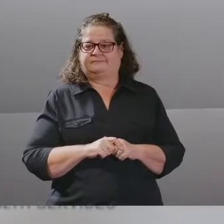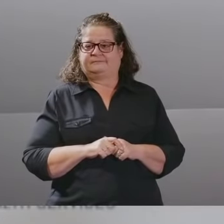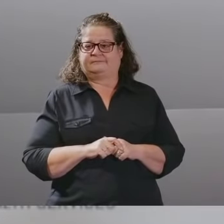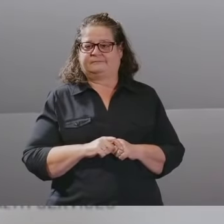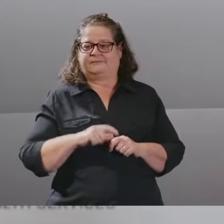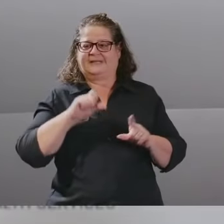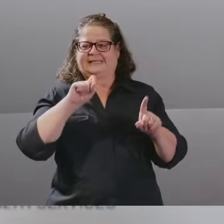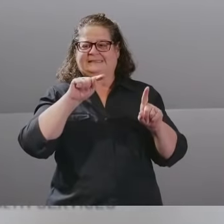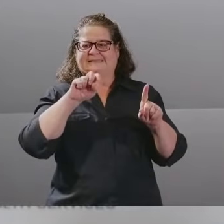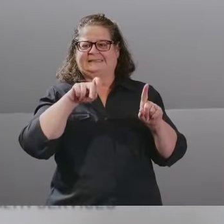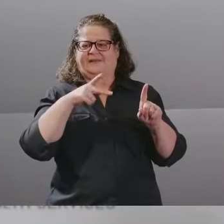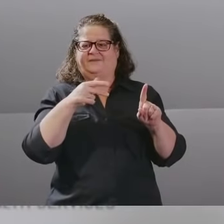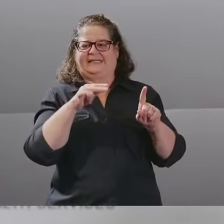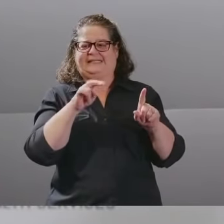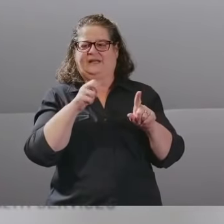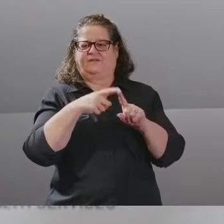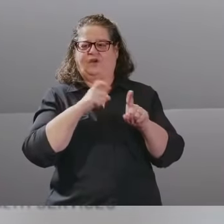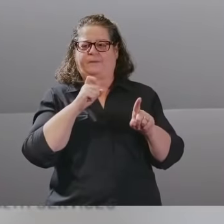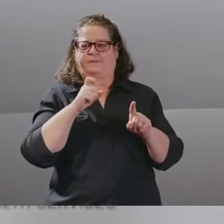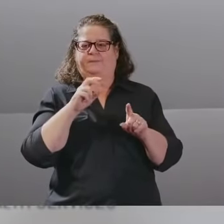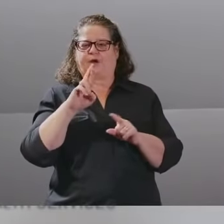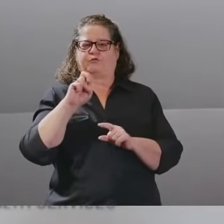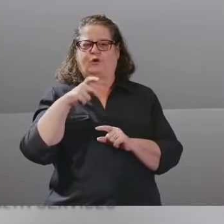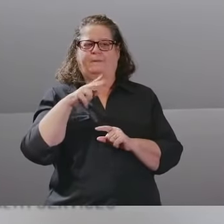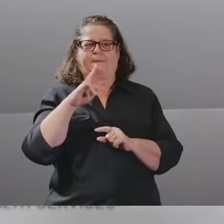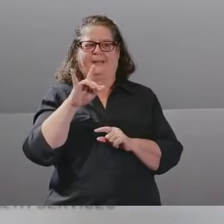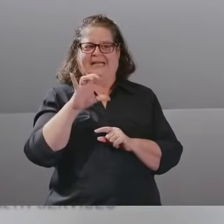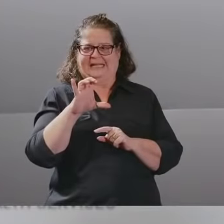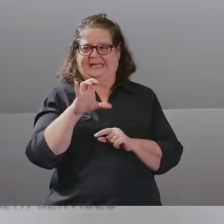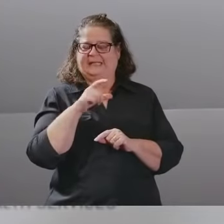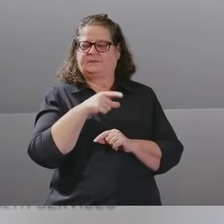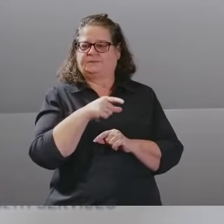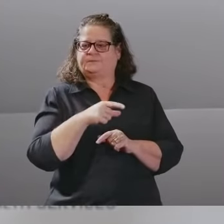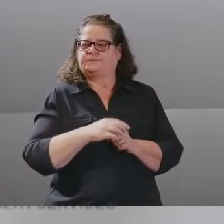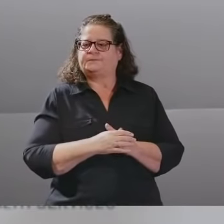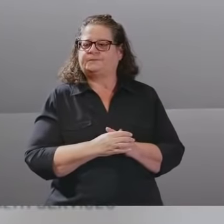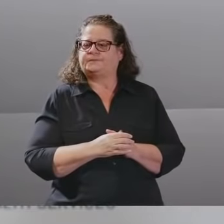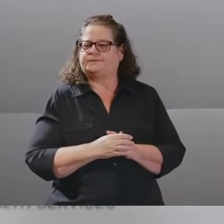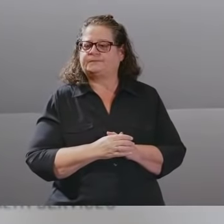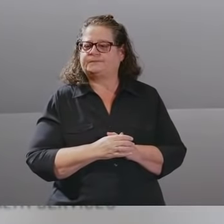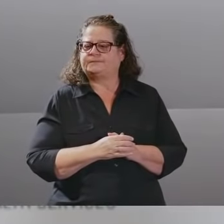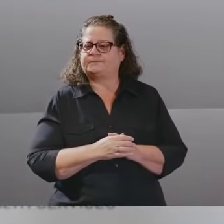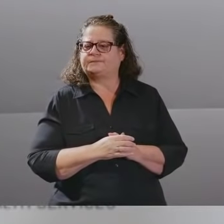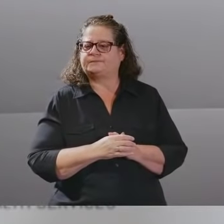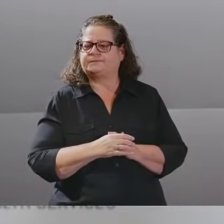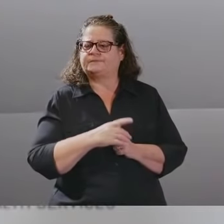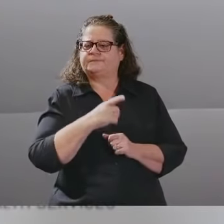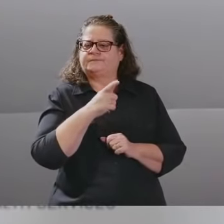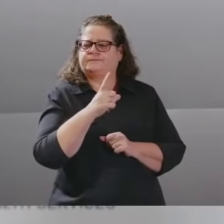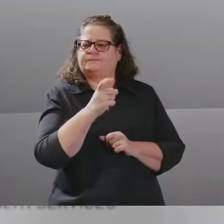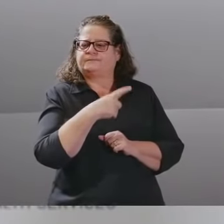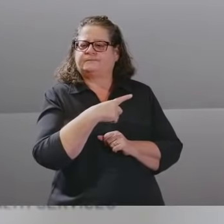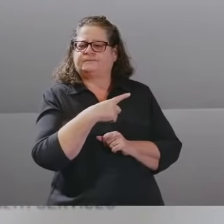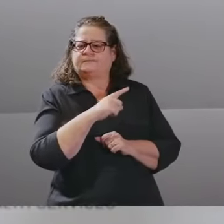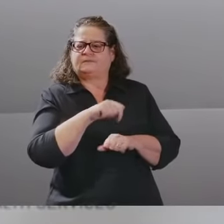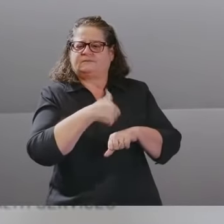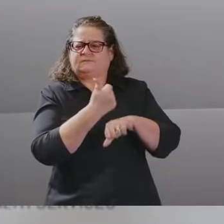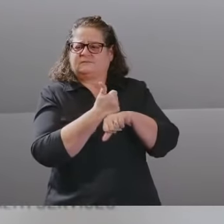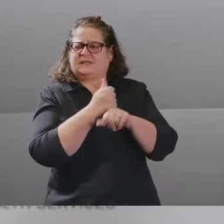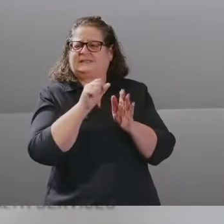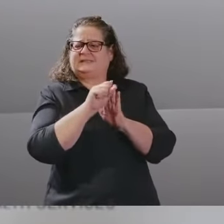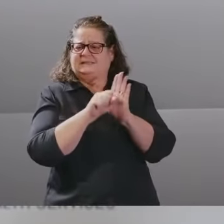Hi, Governor. I wanted to know what is stopping you from imposing a statewide mask mandate